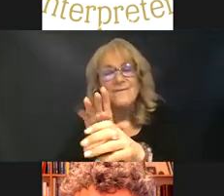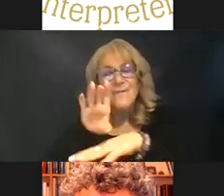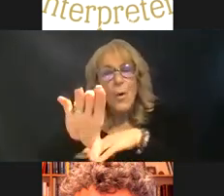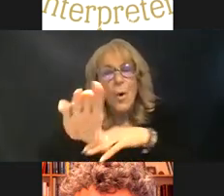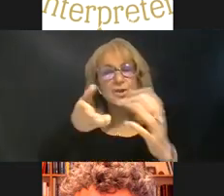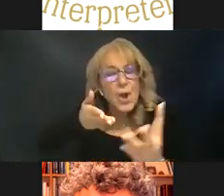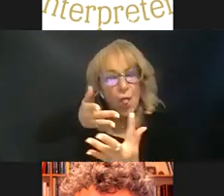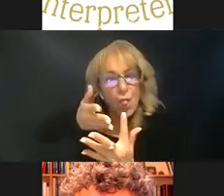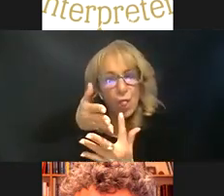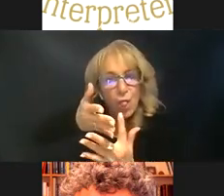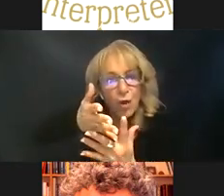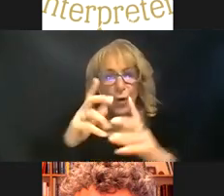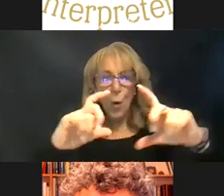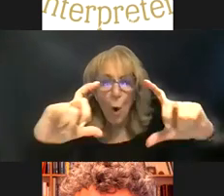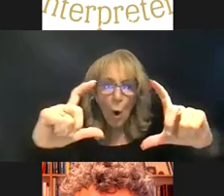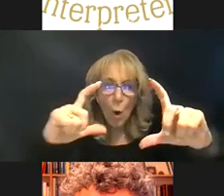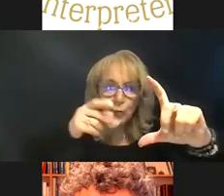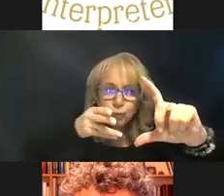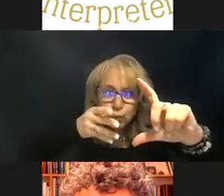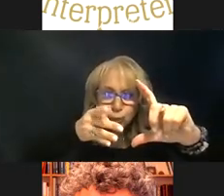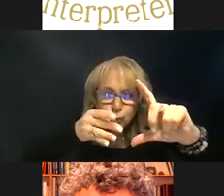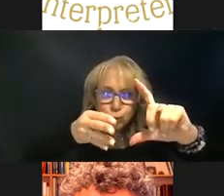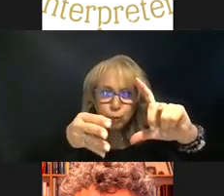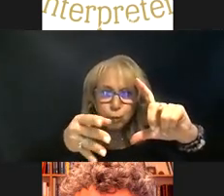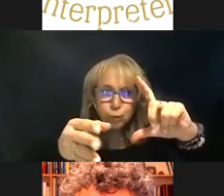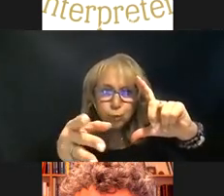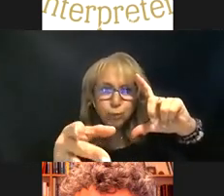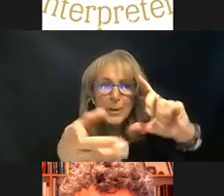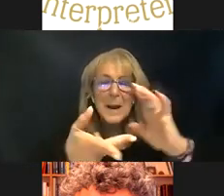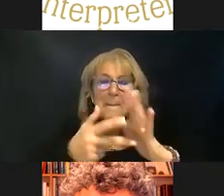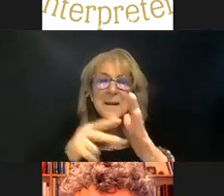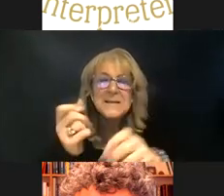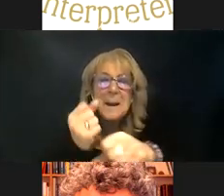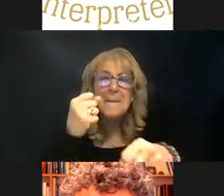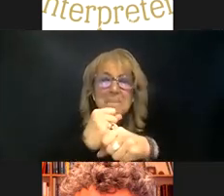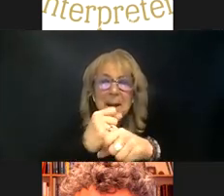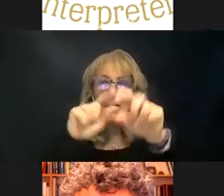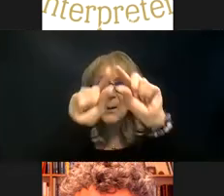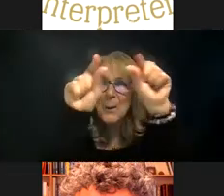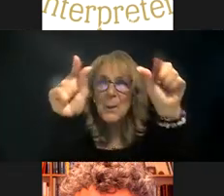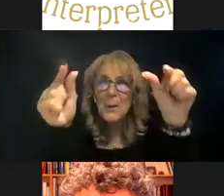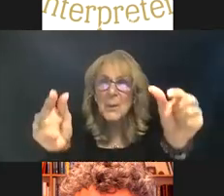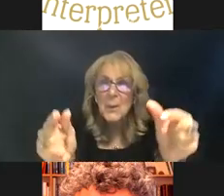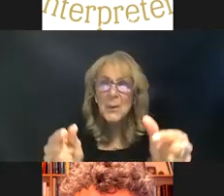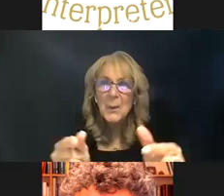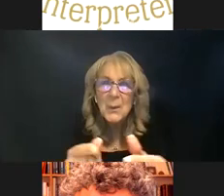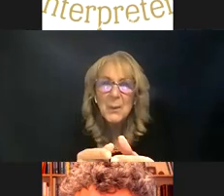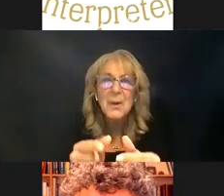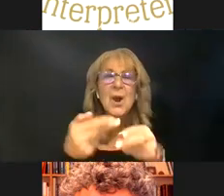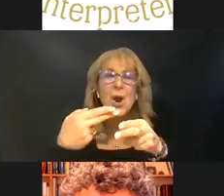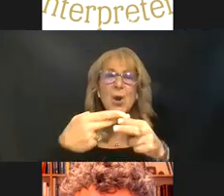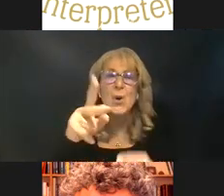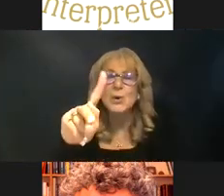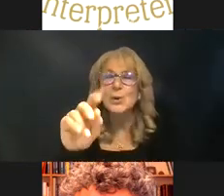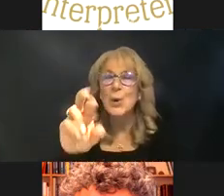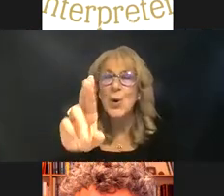This forces the fluid to curl back in on itself, which creates a distinctive ring shape called a torus. Fluid dynamics can help us